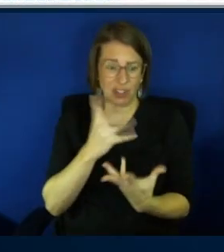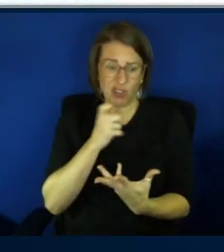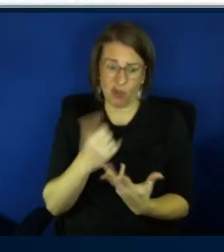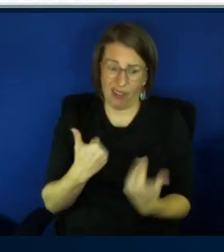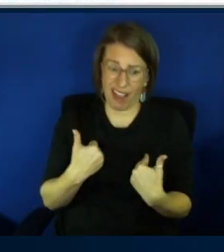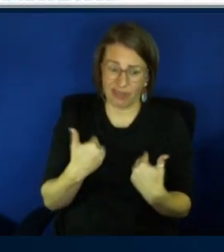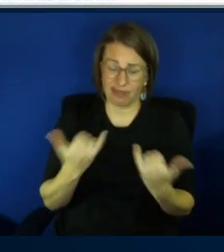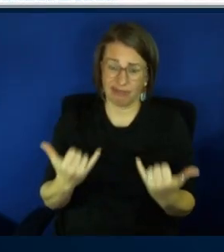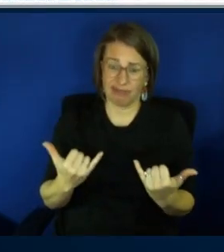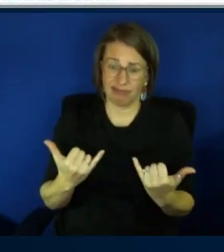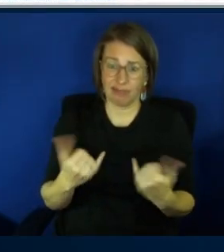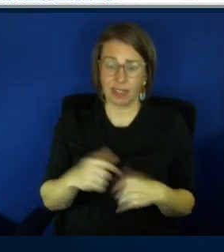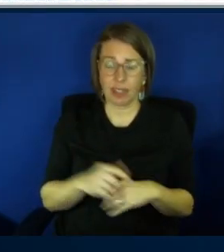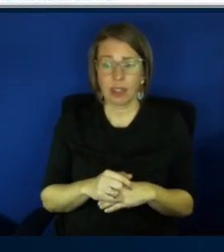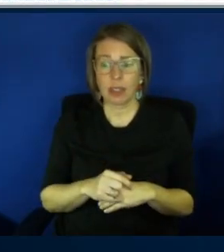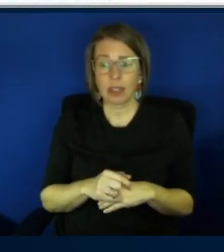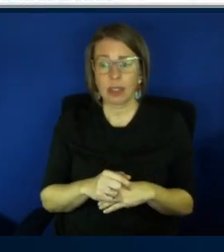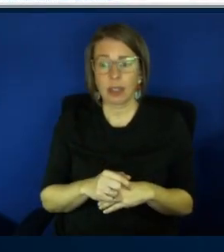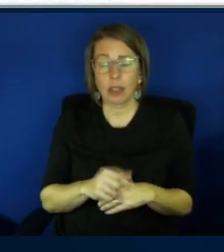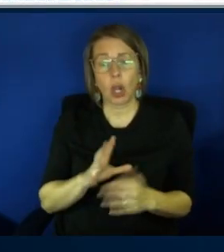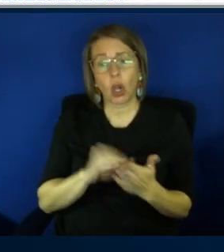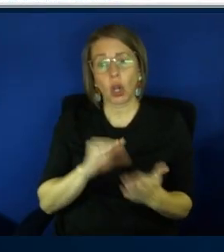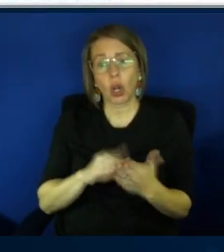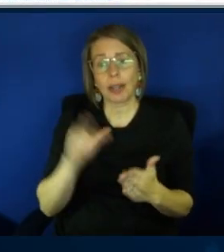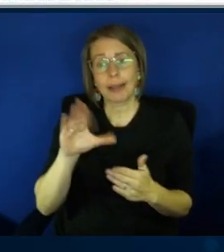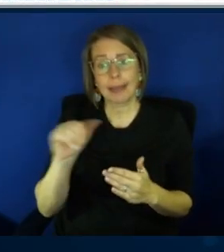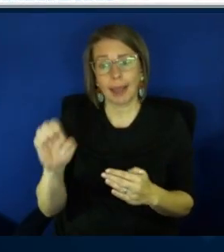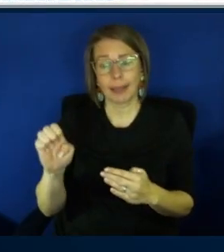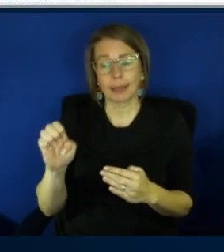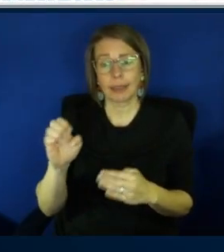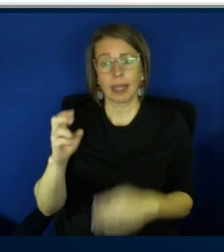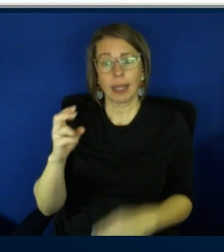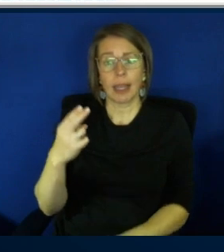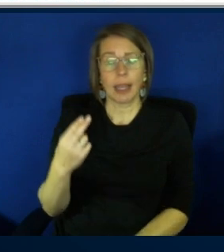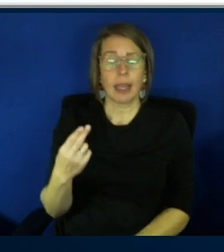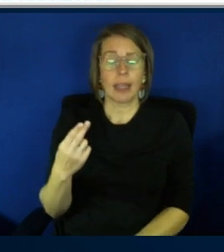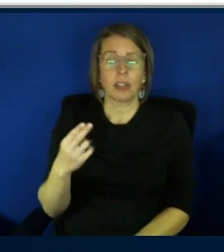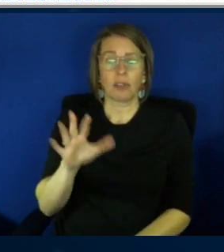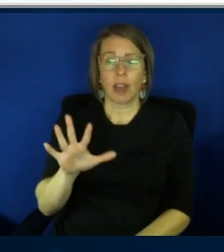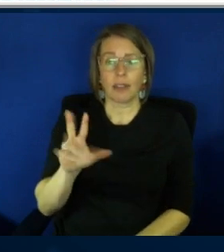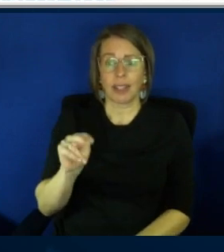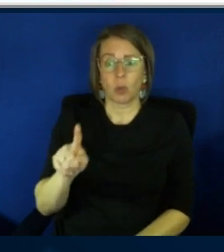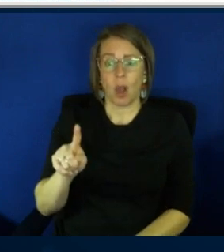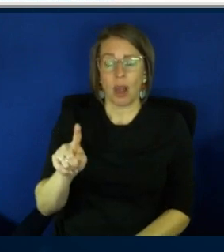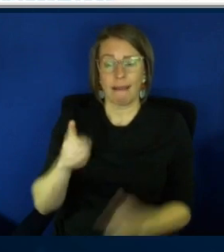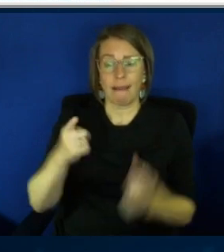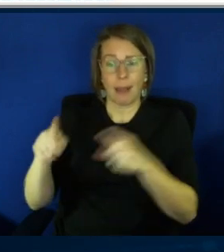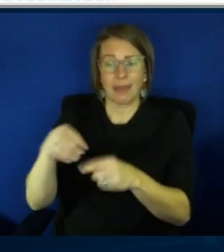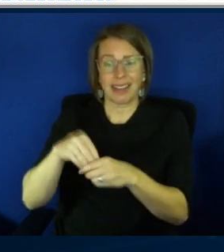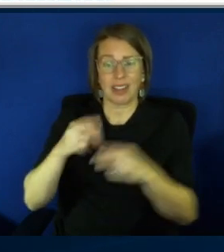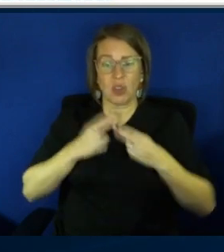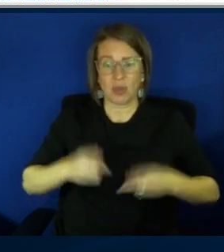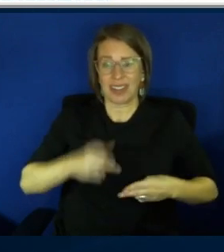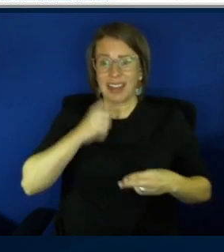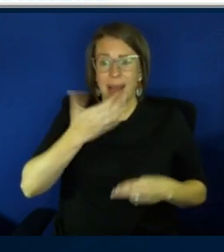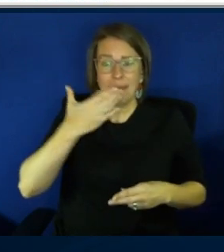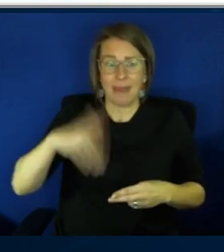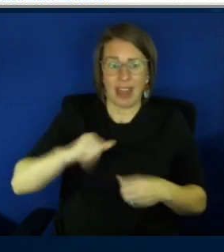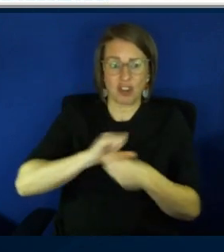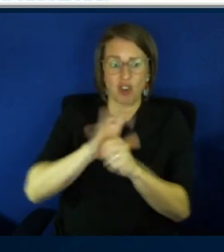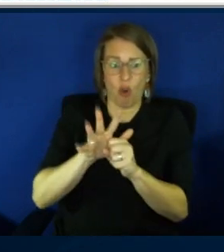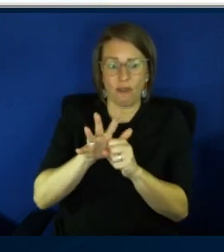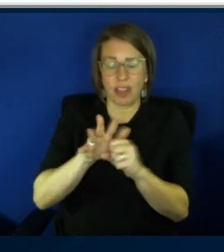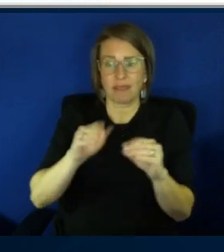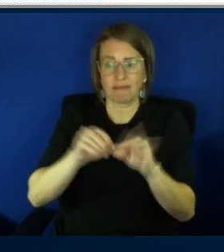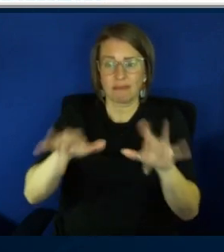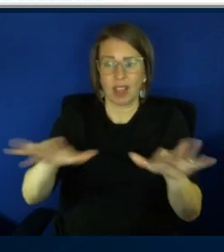far what we've learned in the cases that have H5N1 that have occurred in humans is that it's not as bad as COVID, as I understand. I mean, it does seem